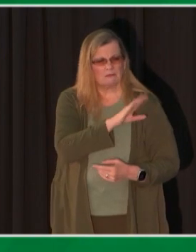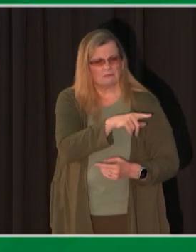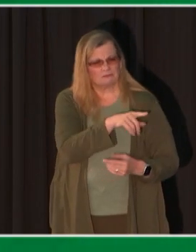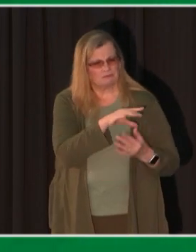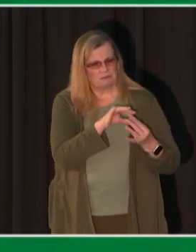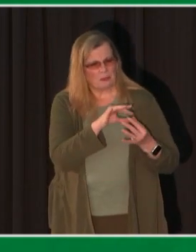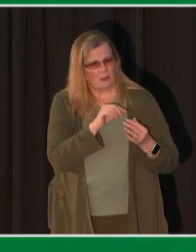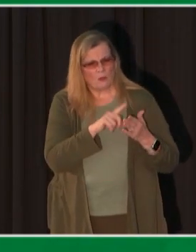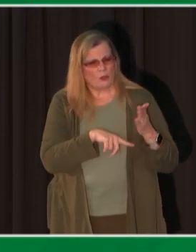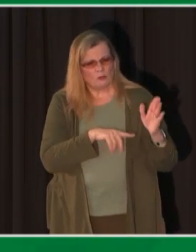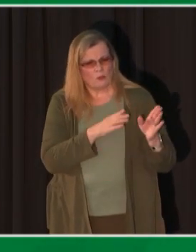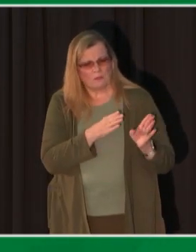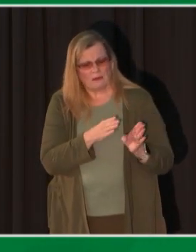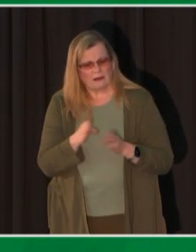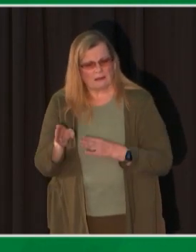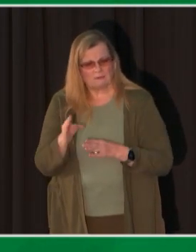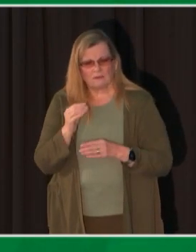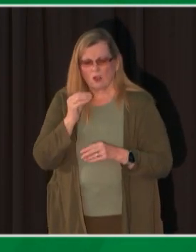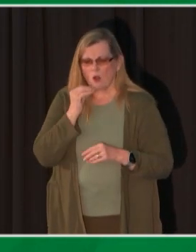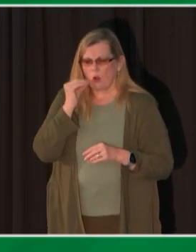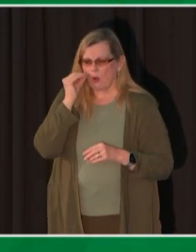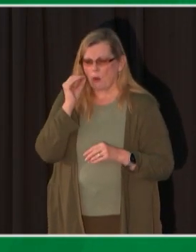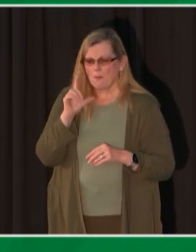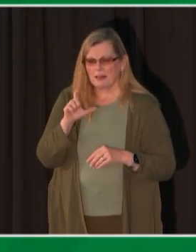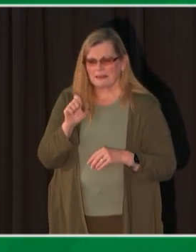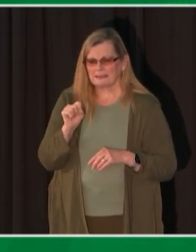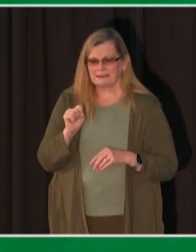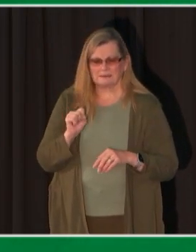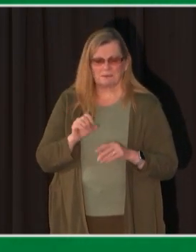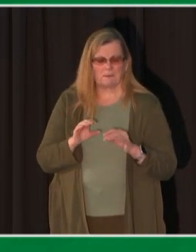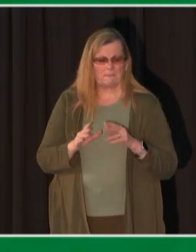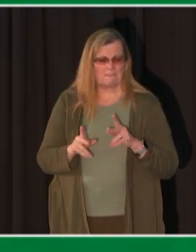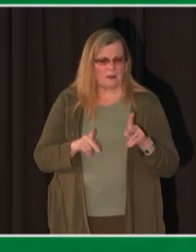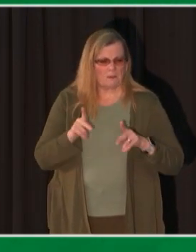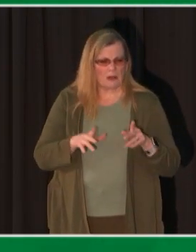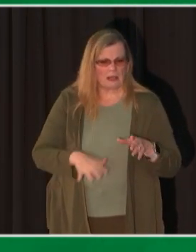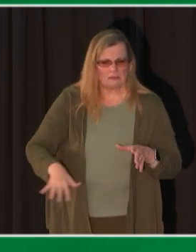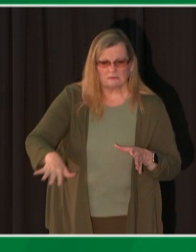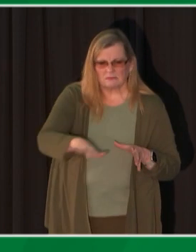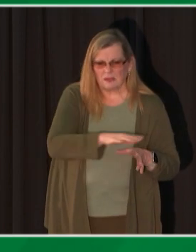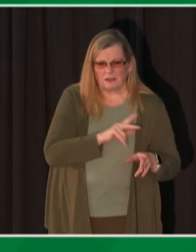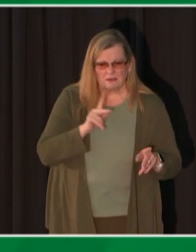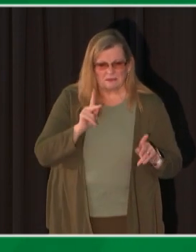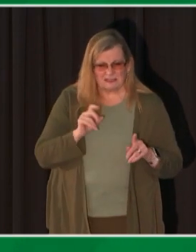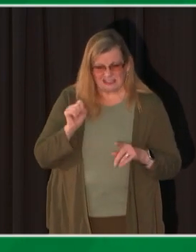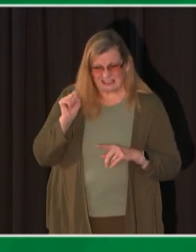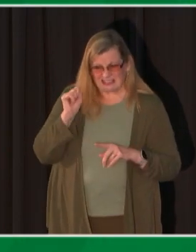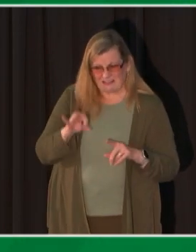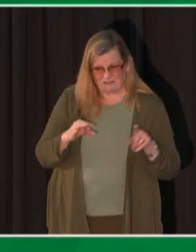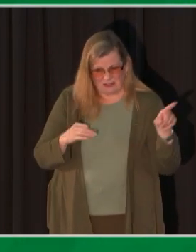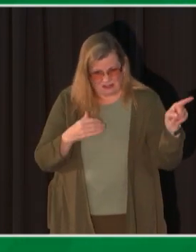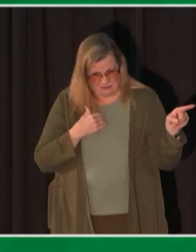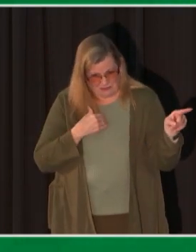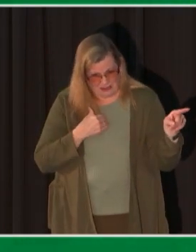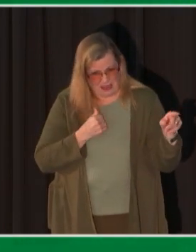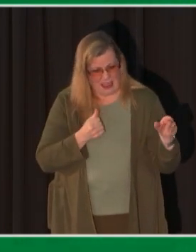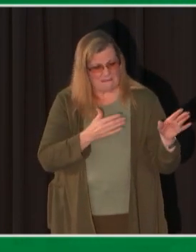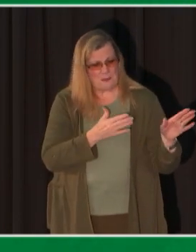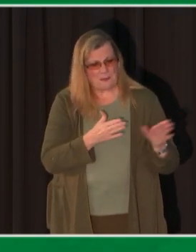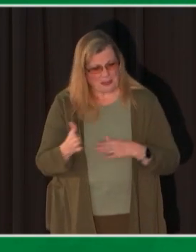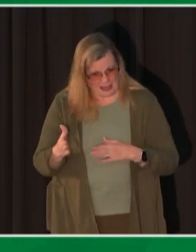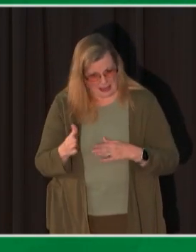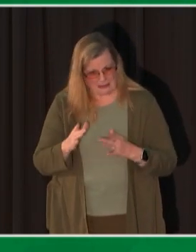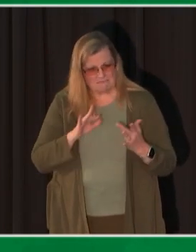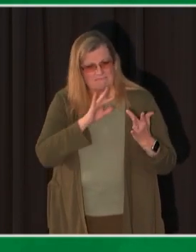homeless population? We know San Francisco has talked about housing homeless, high-risk and